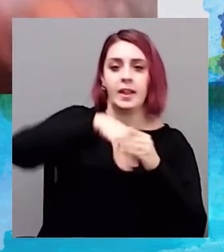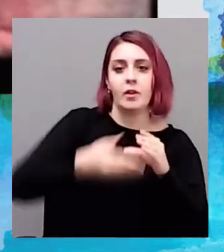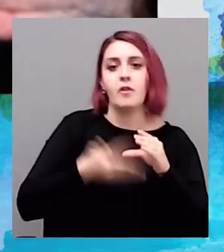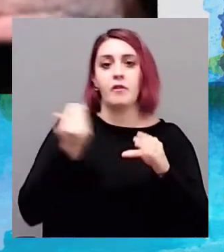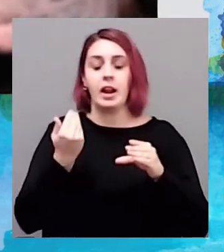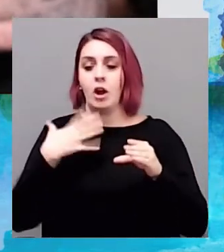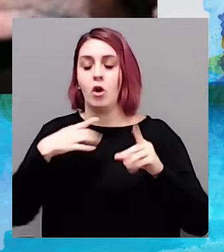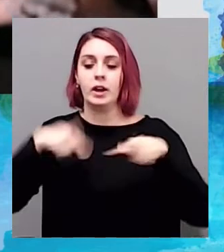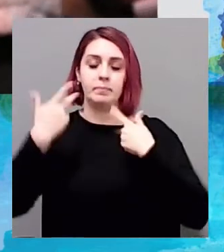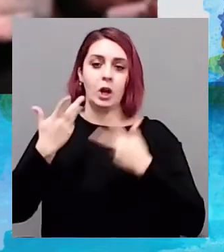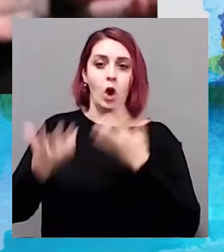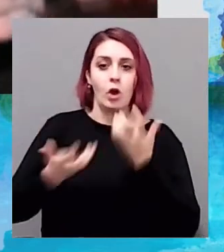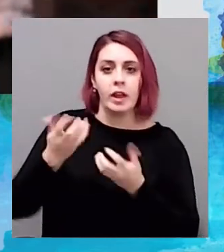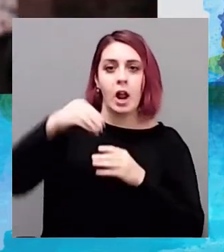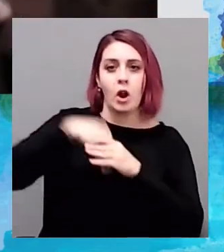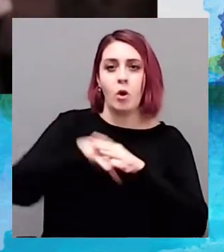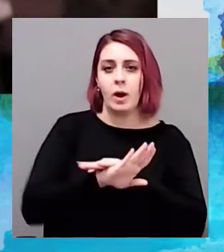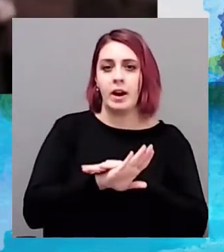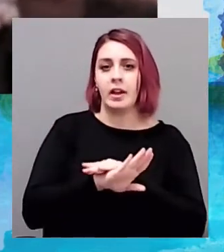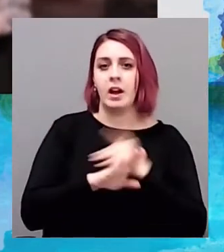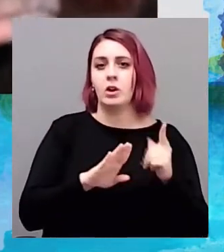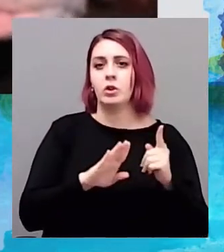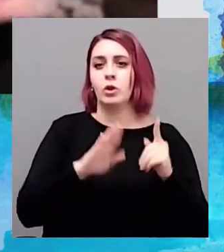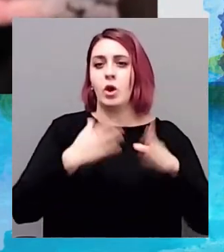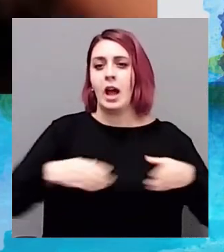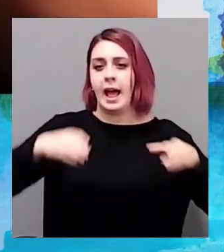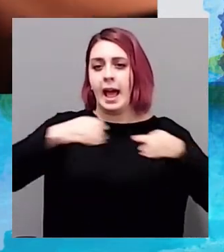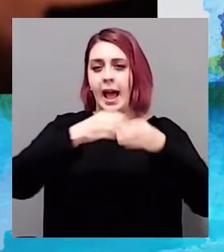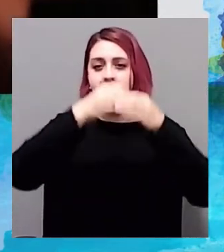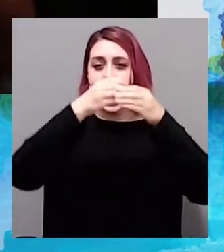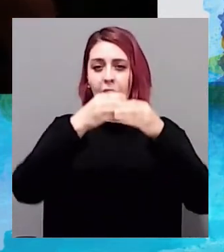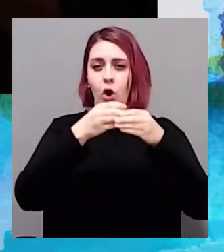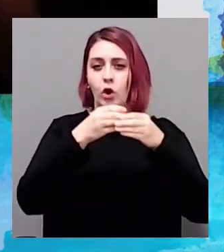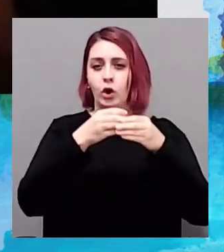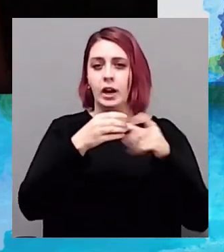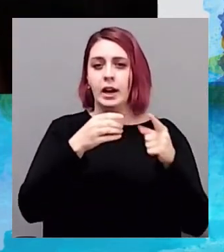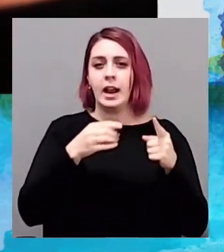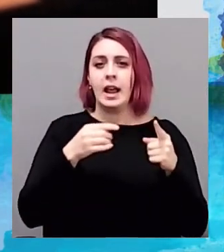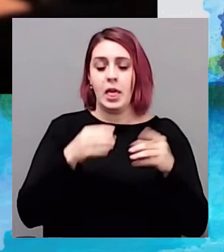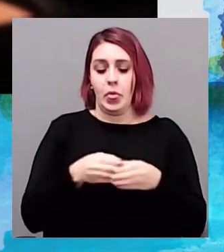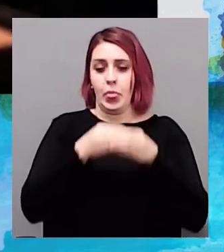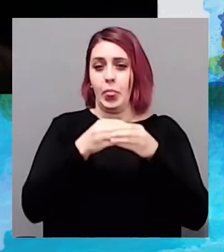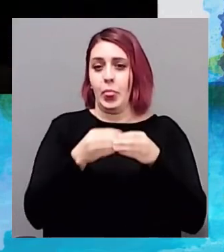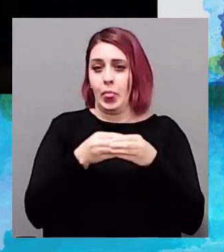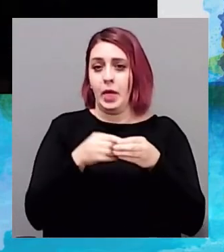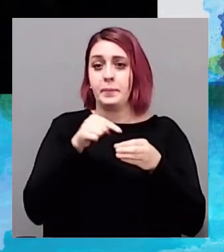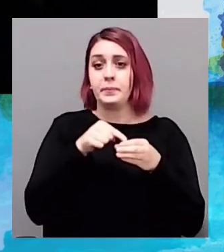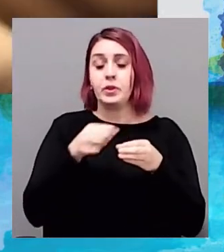They're looking now at a cooking pot, an archaeological artifact.